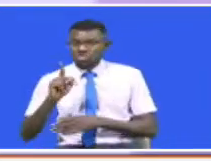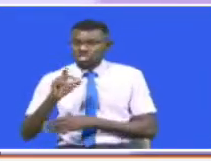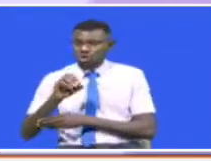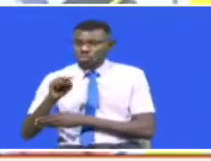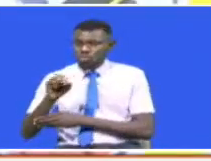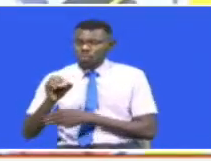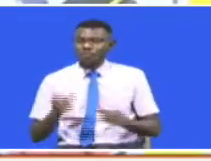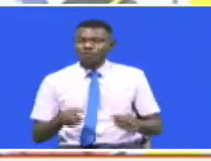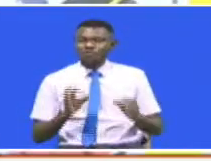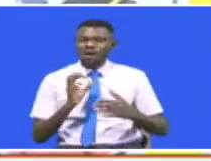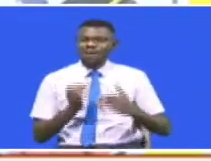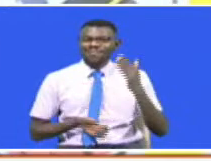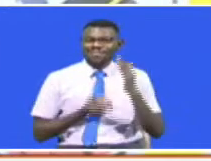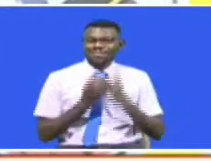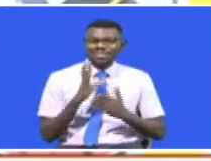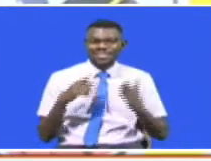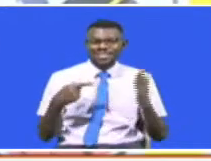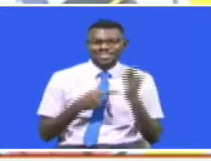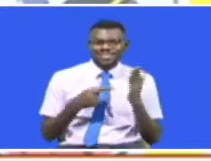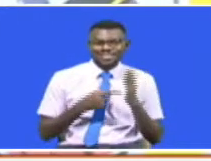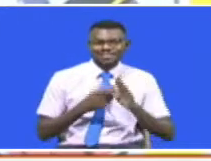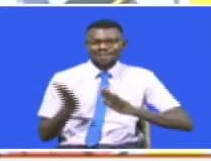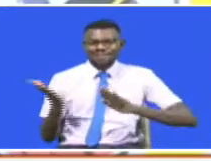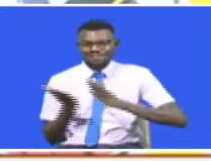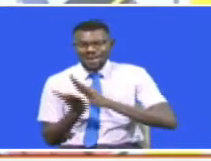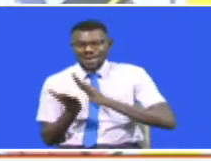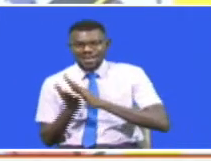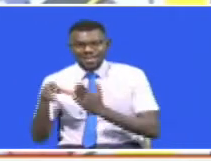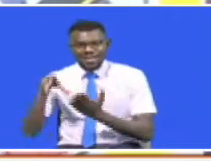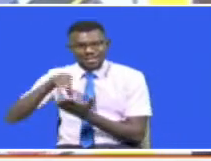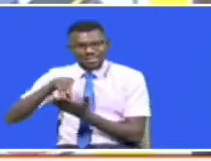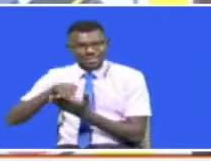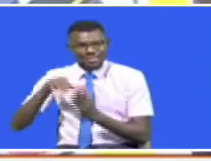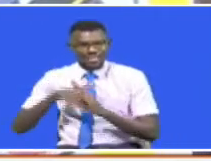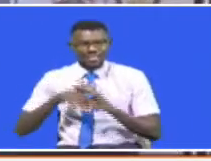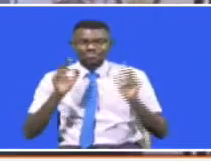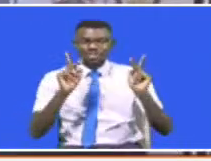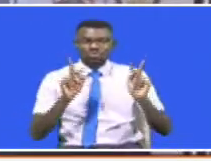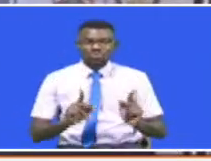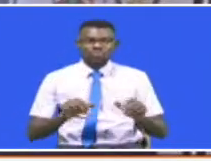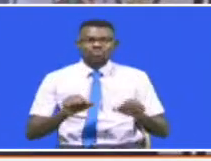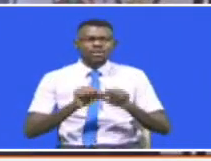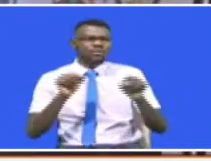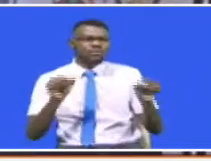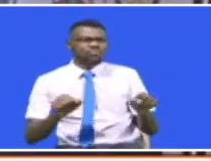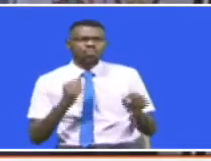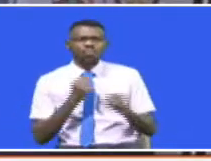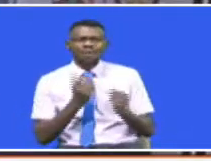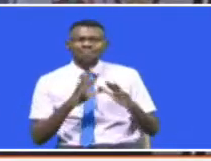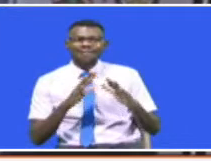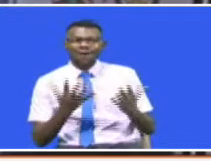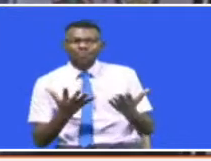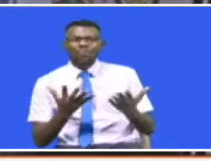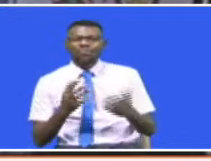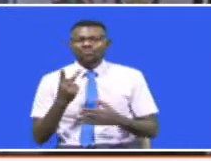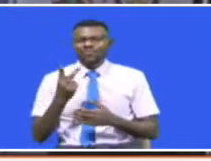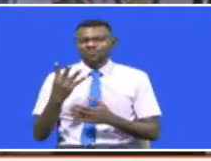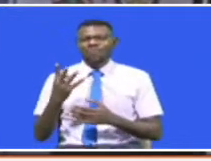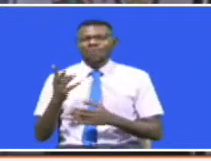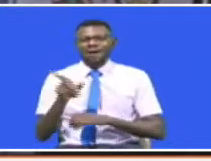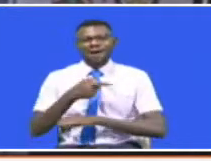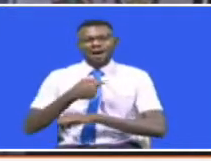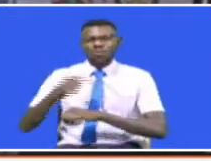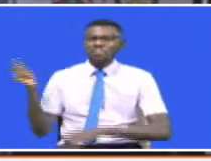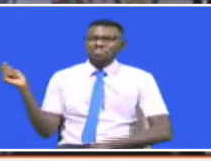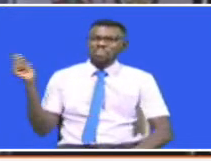officially launched the electronic filing system of cases in Kisumu County, a system that will be operational 24 hours a day